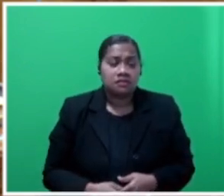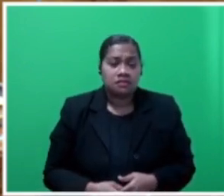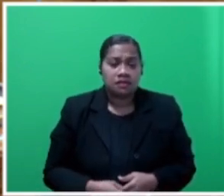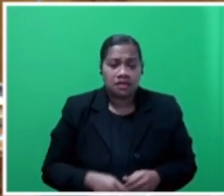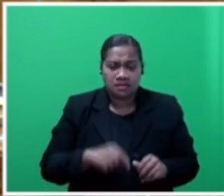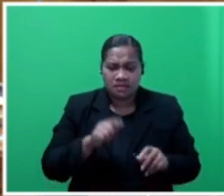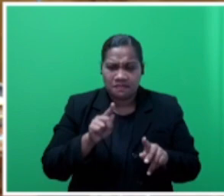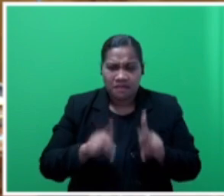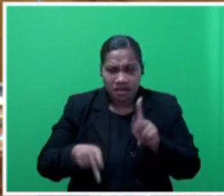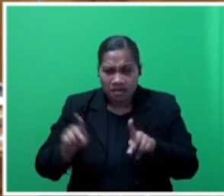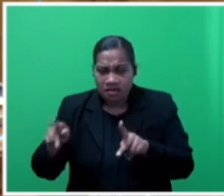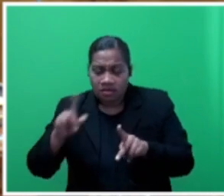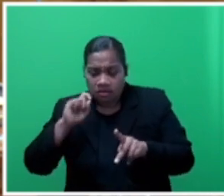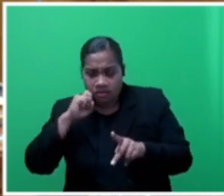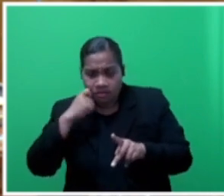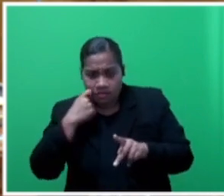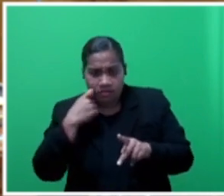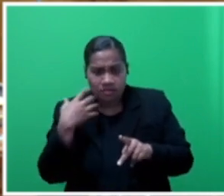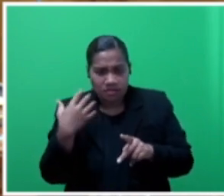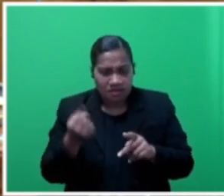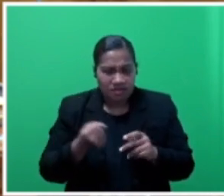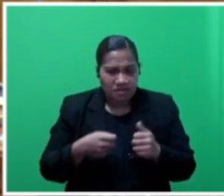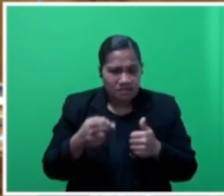re-establish favorable conditions.